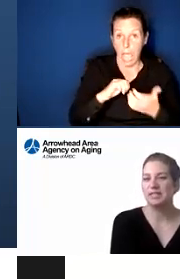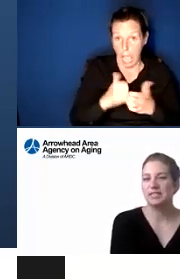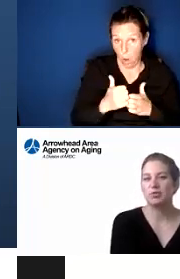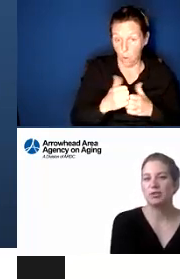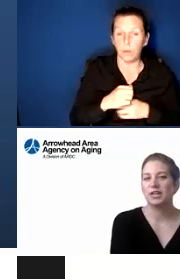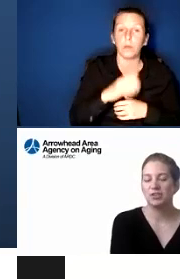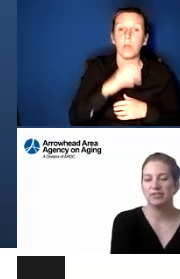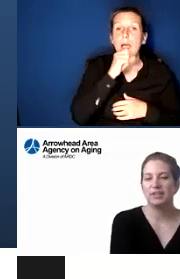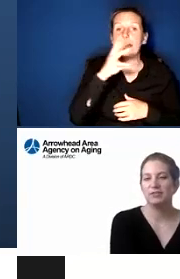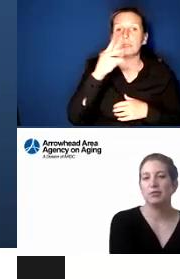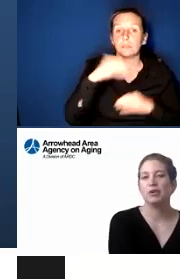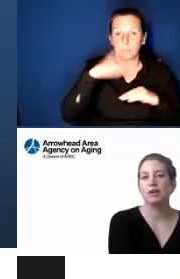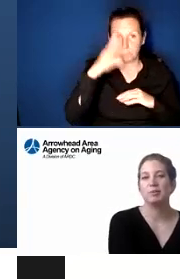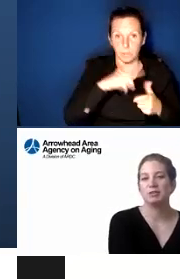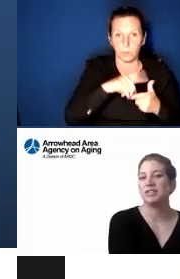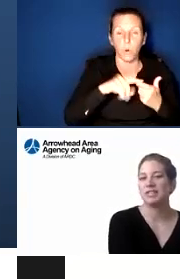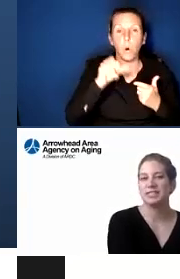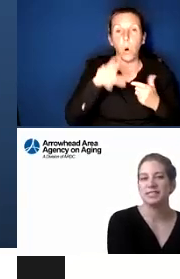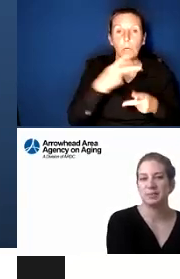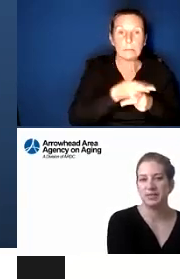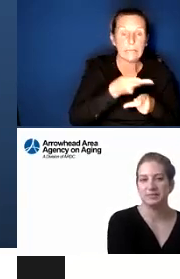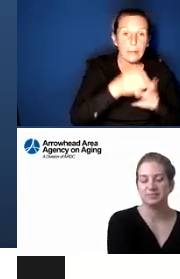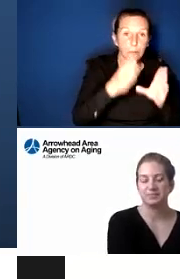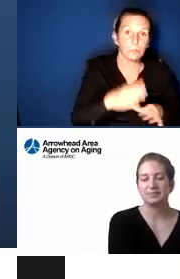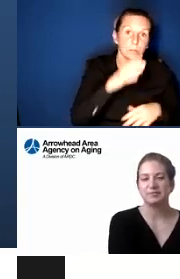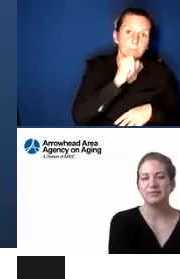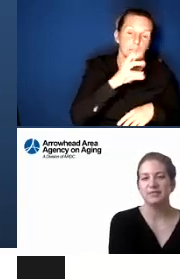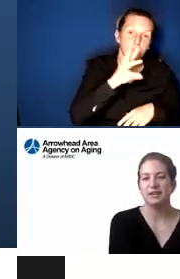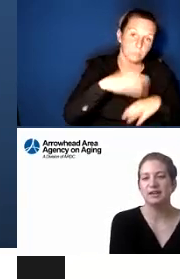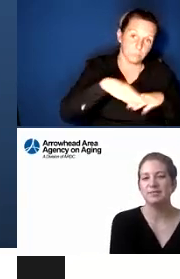plus or caregiving for a person that is 60 plus.